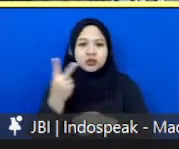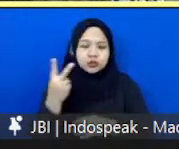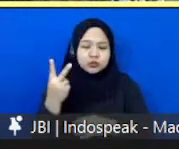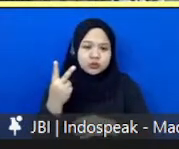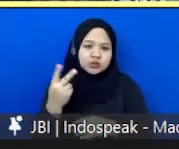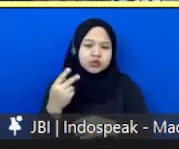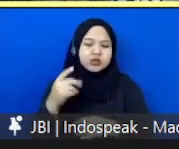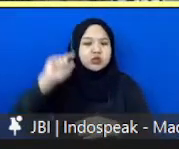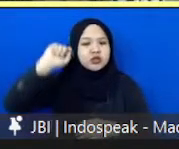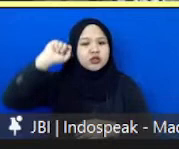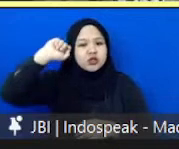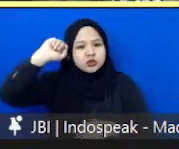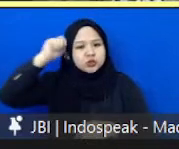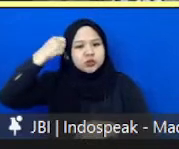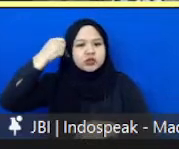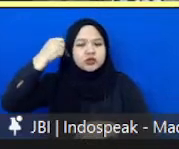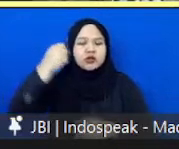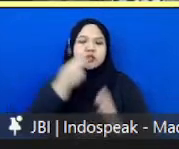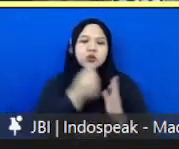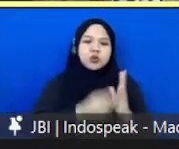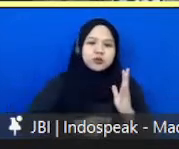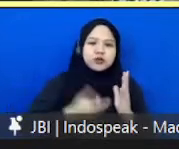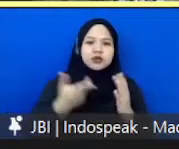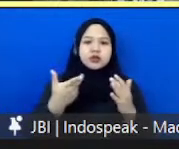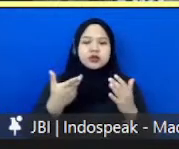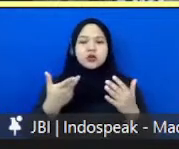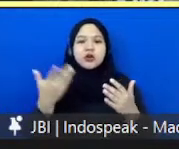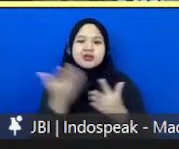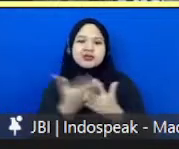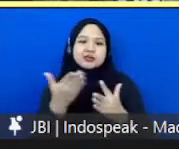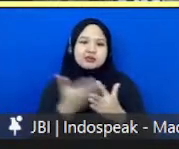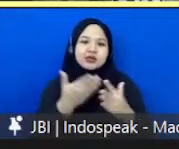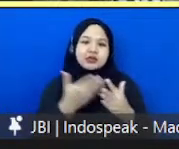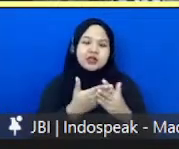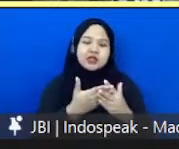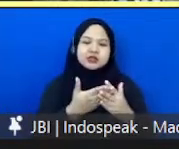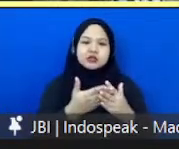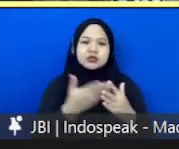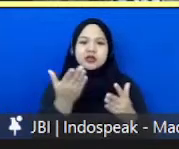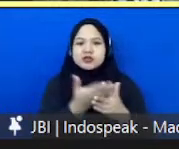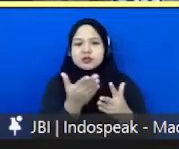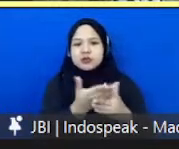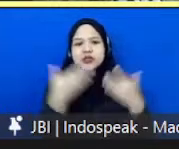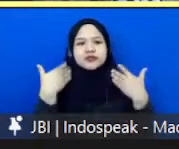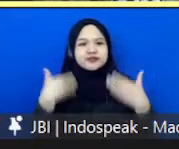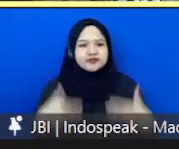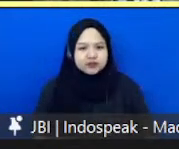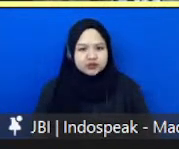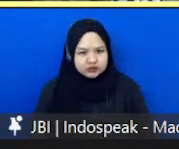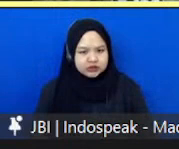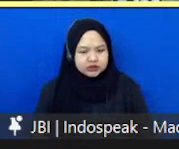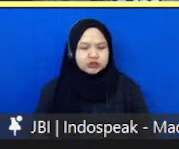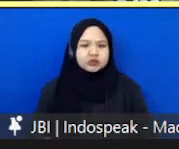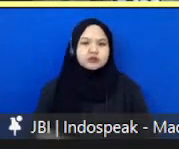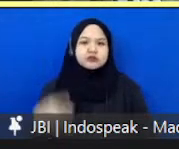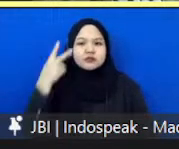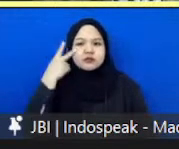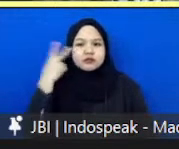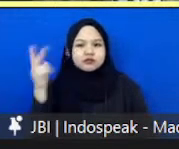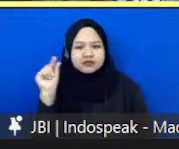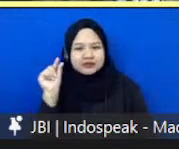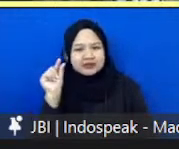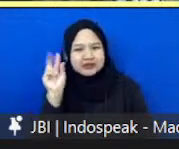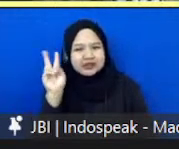with economic and physical accessibility. Dr. Salut will play a little bit just to show you a few seconds, probably, Pak Salut,